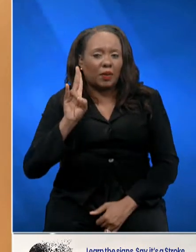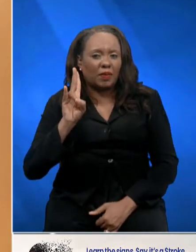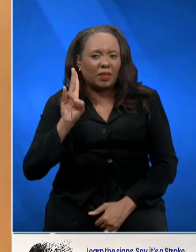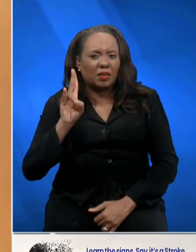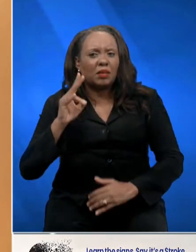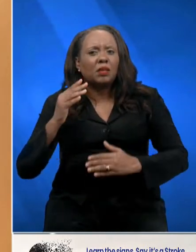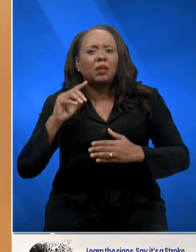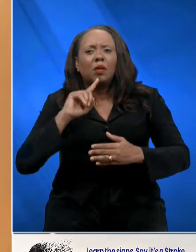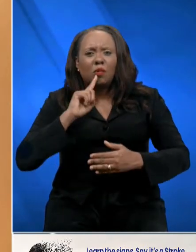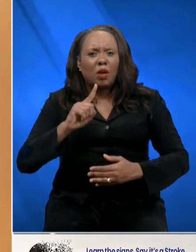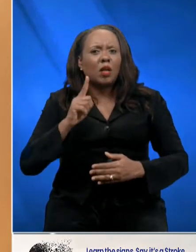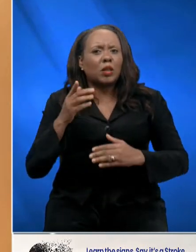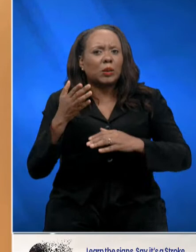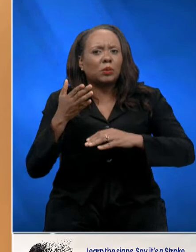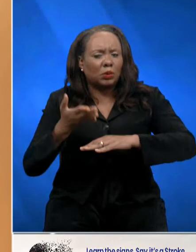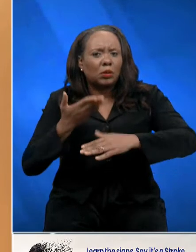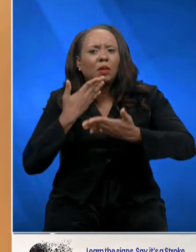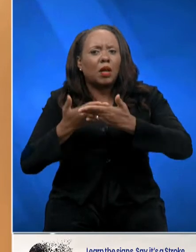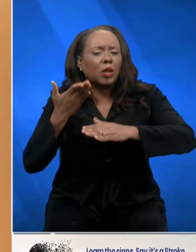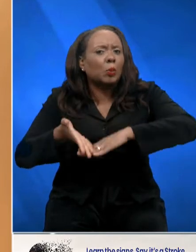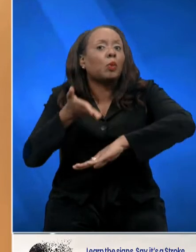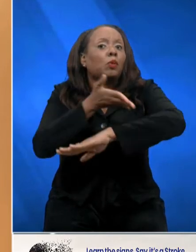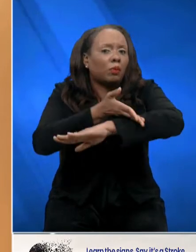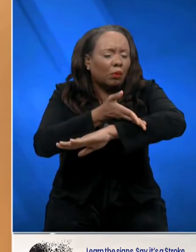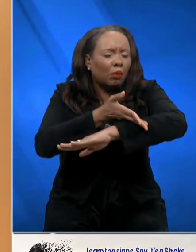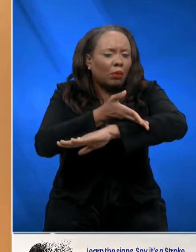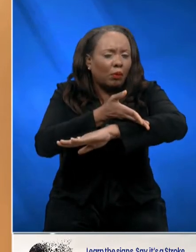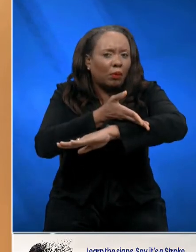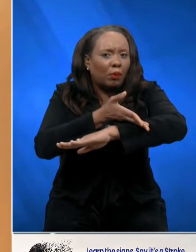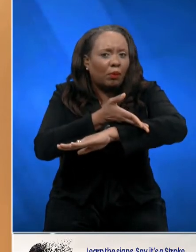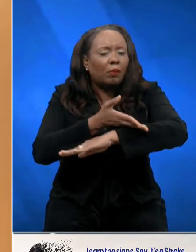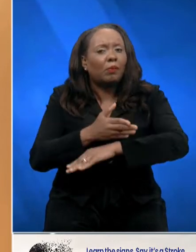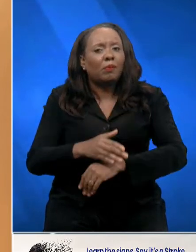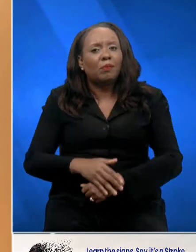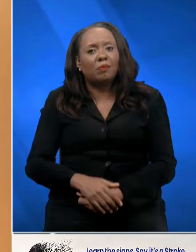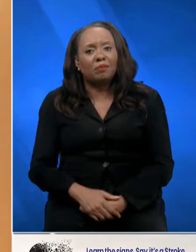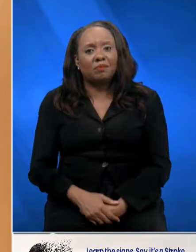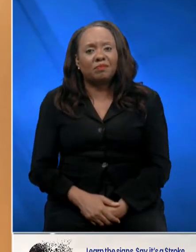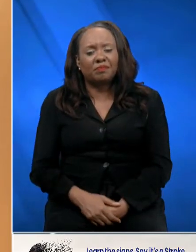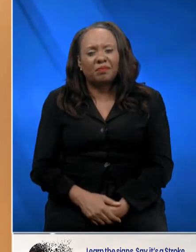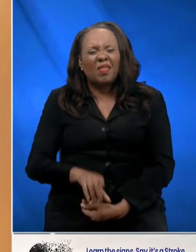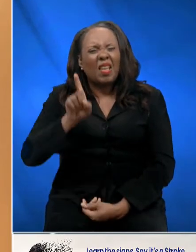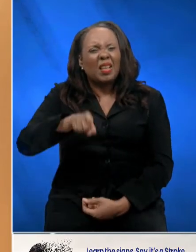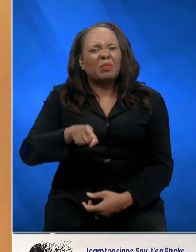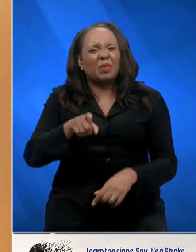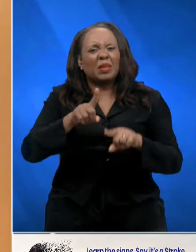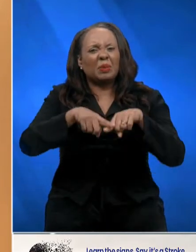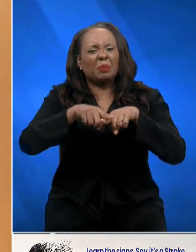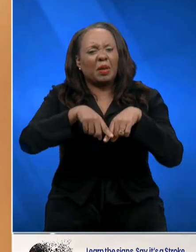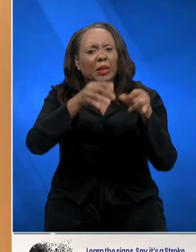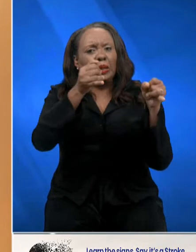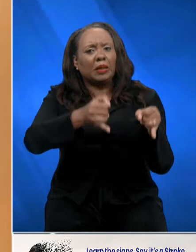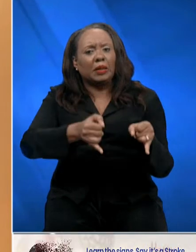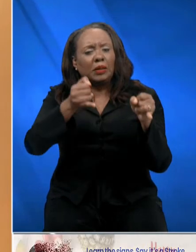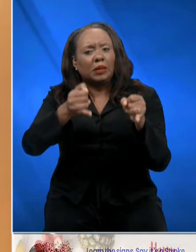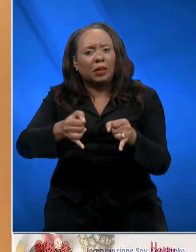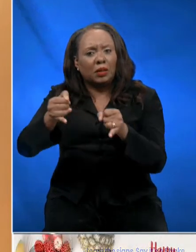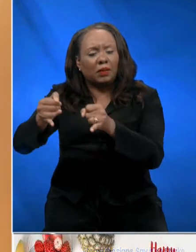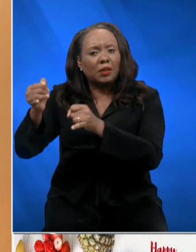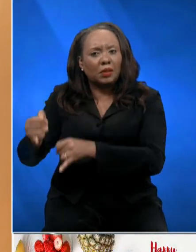significant improvement for you. So it has to be individualized with the patient as